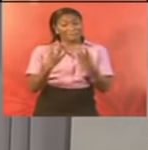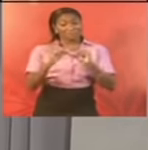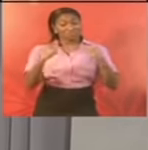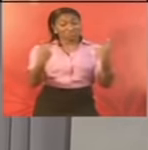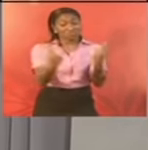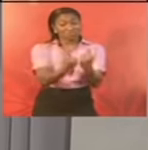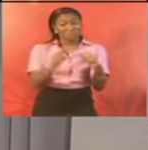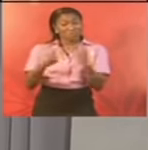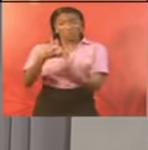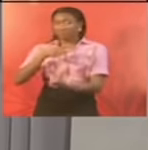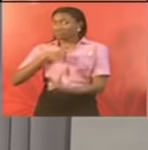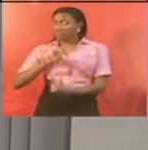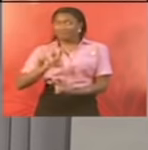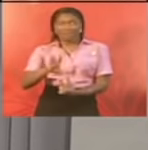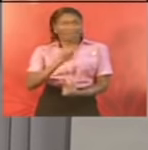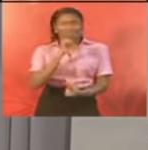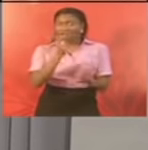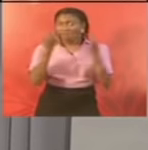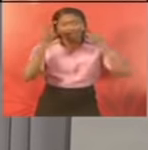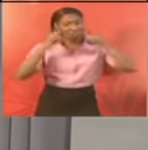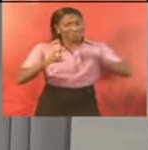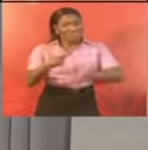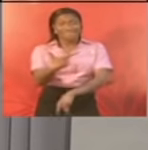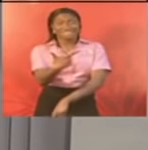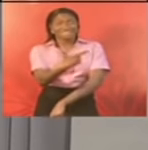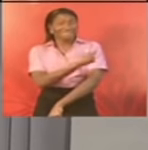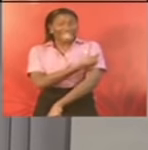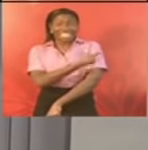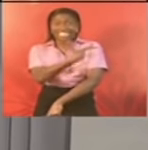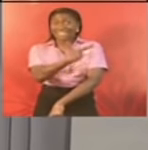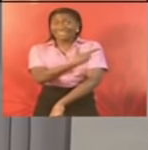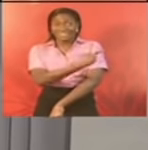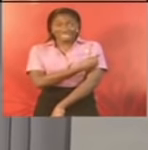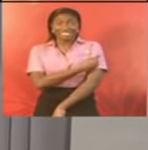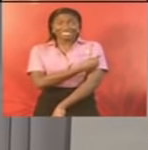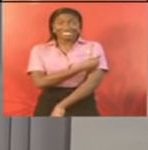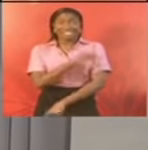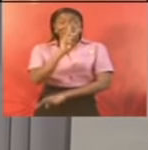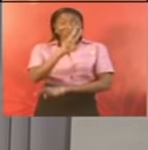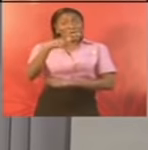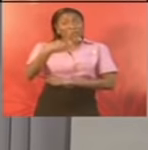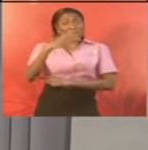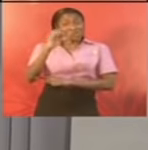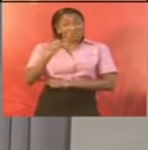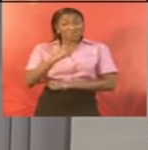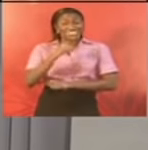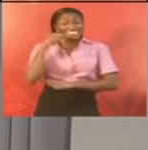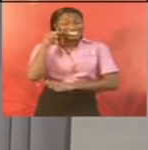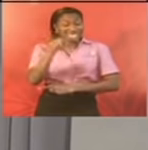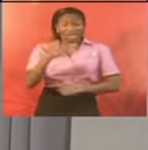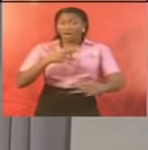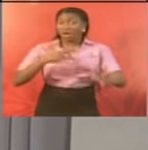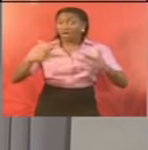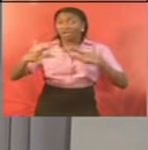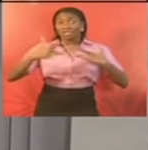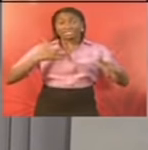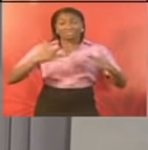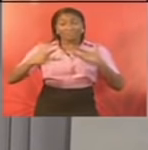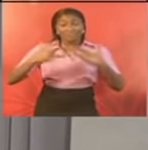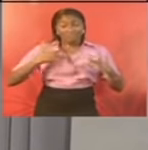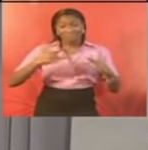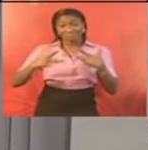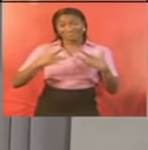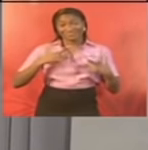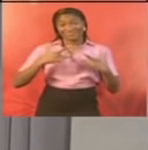one of the top 10 public health concerns facing the world. It